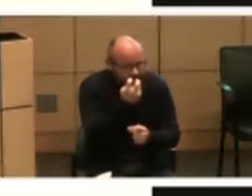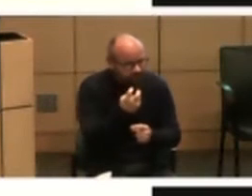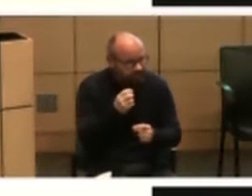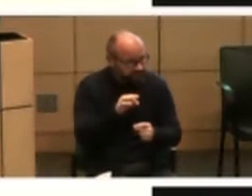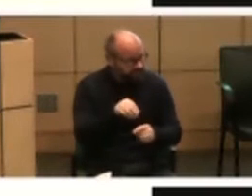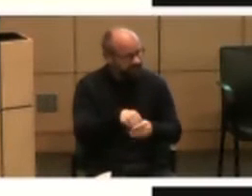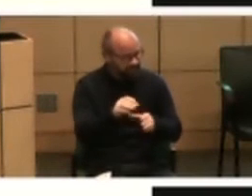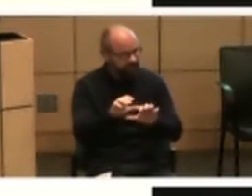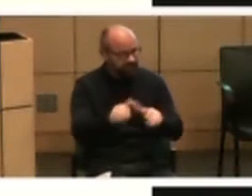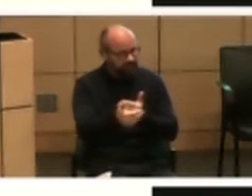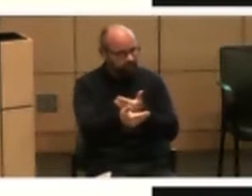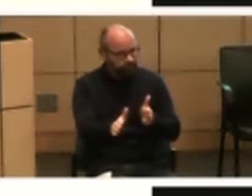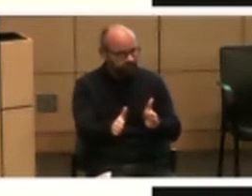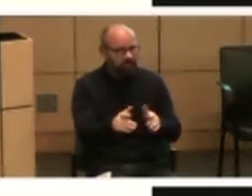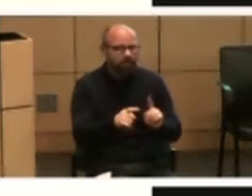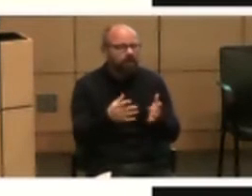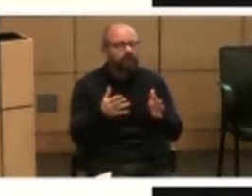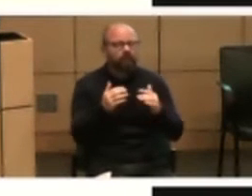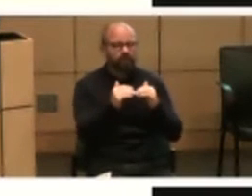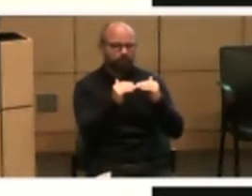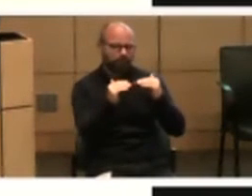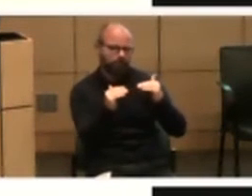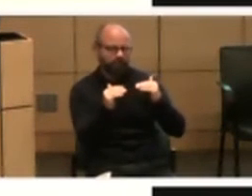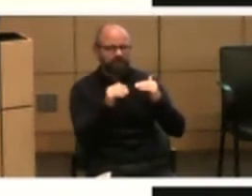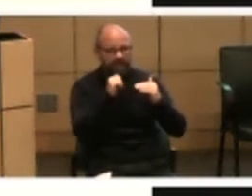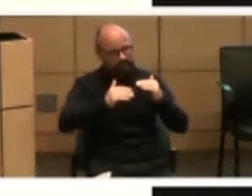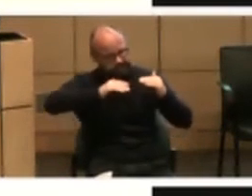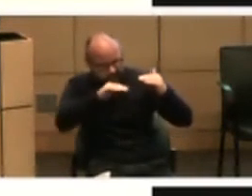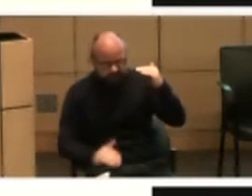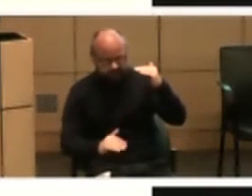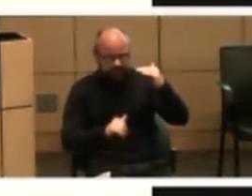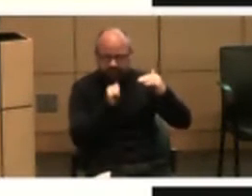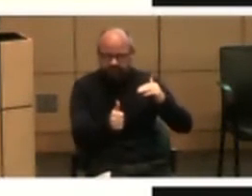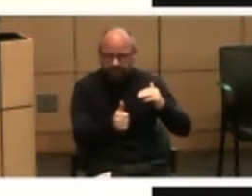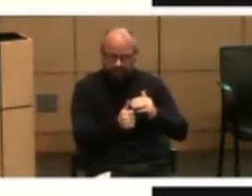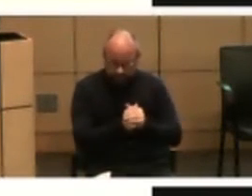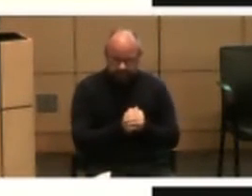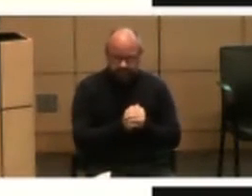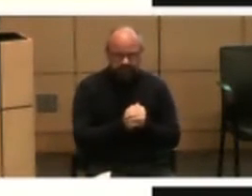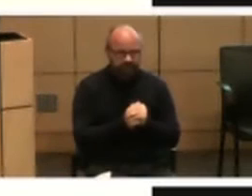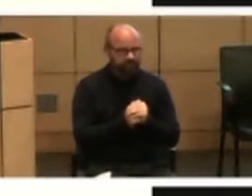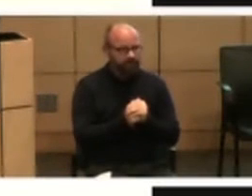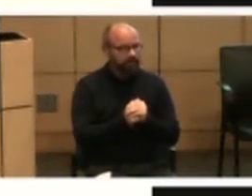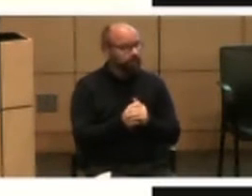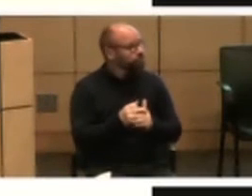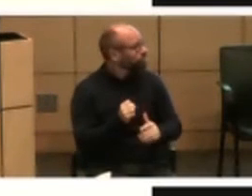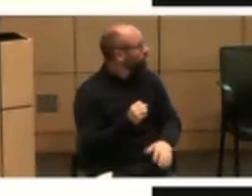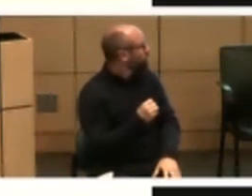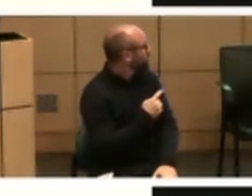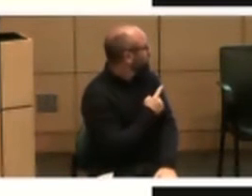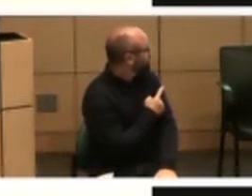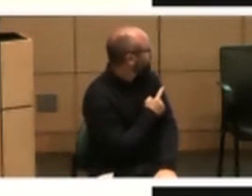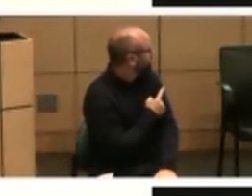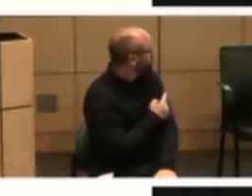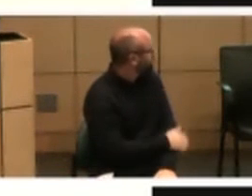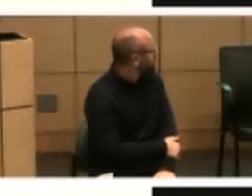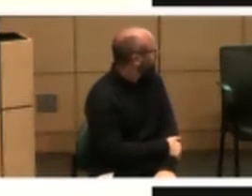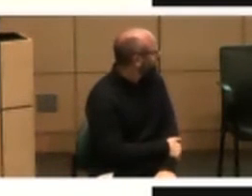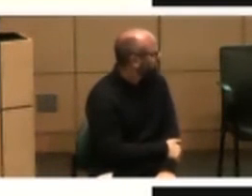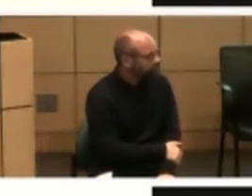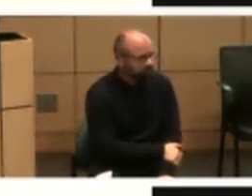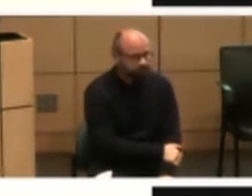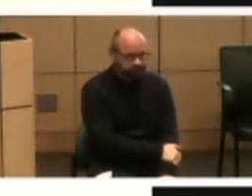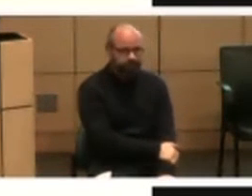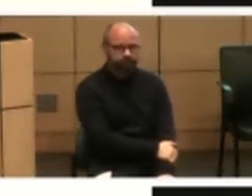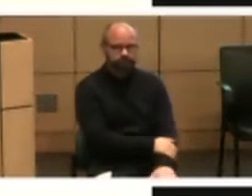effect, as you can see here. Okay, the one thing that we've plotted here on the x-axis is